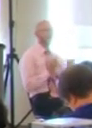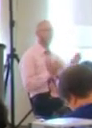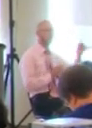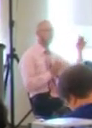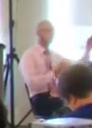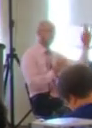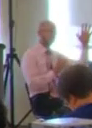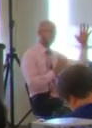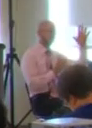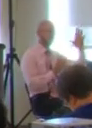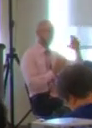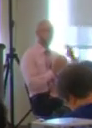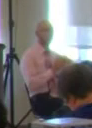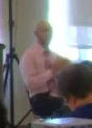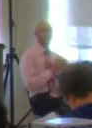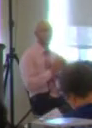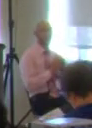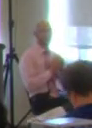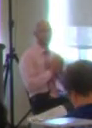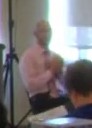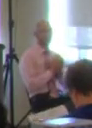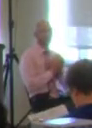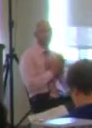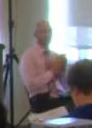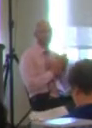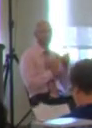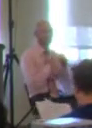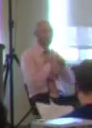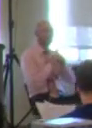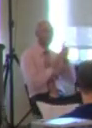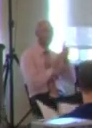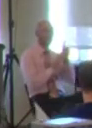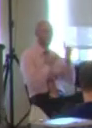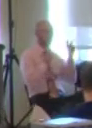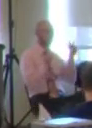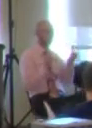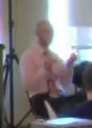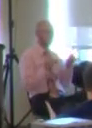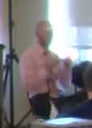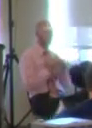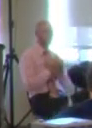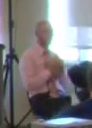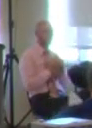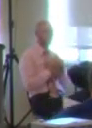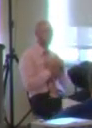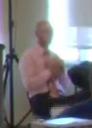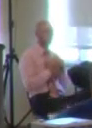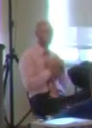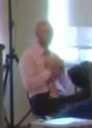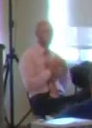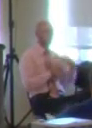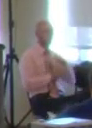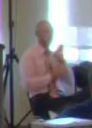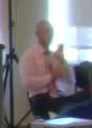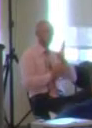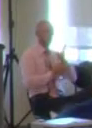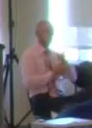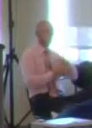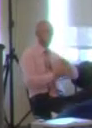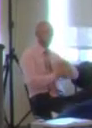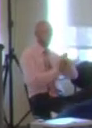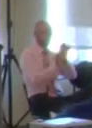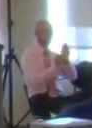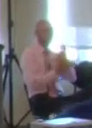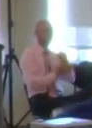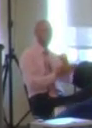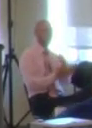trauma that Anita had brought up and really developmental issues may come up in the treatment, we'll address them. But the general approach is